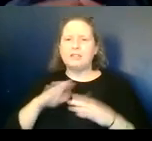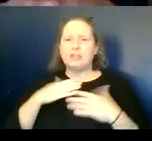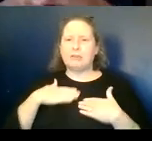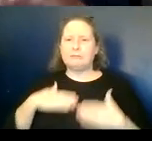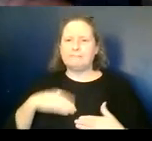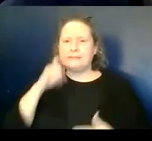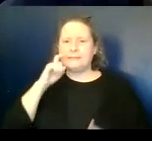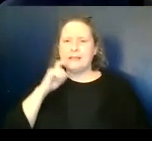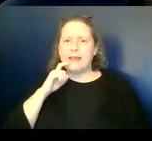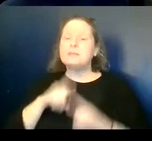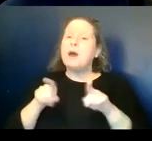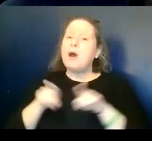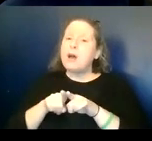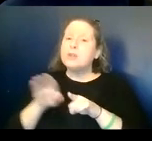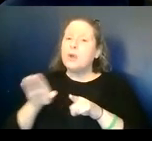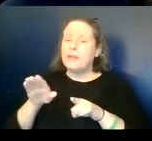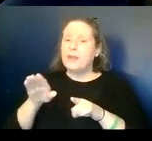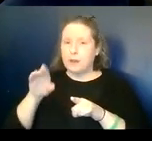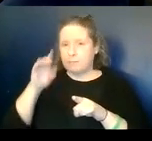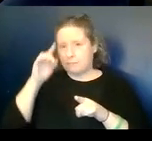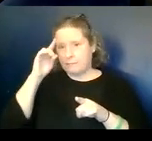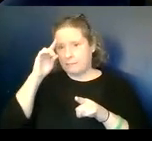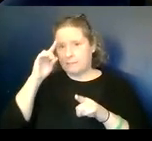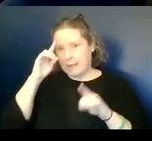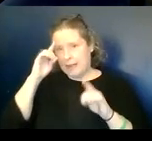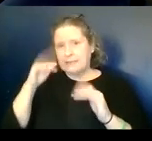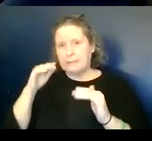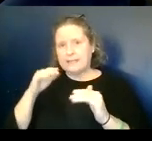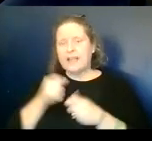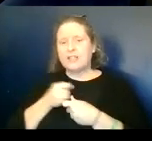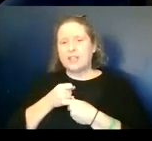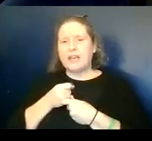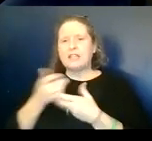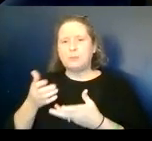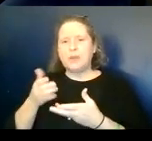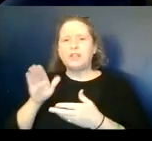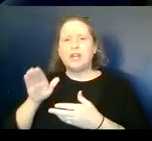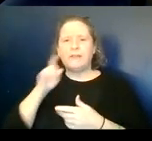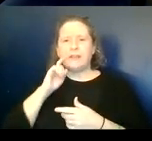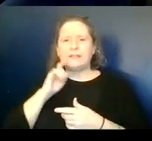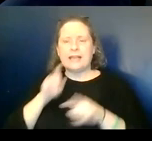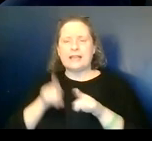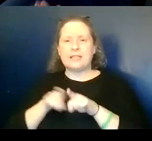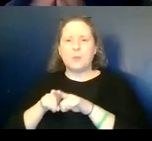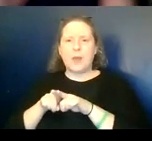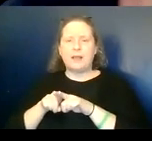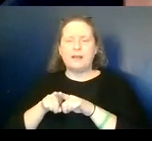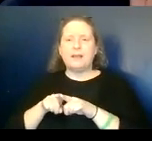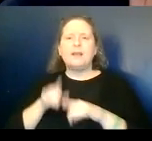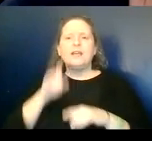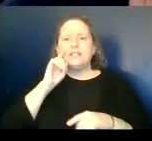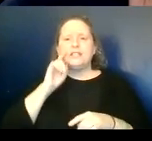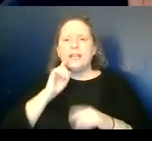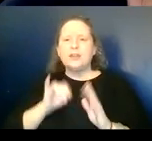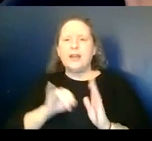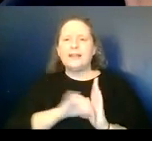their expectation of their sex as well. And so the gender identity and expression is